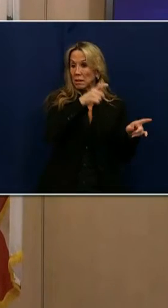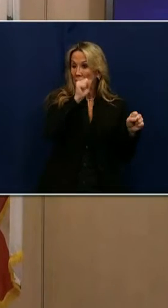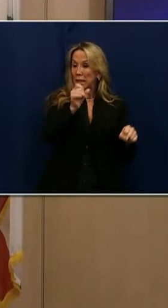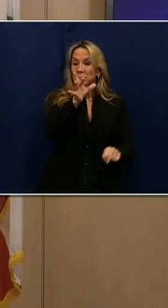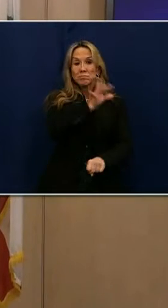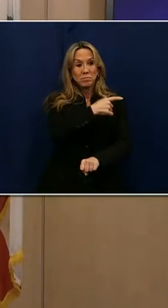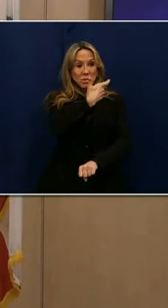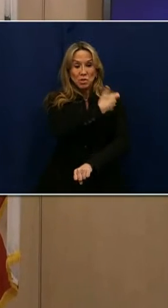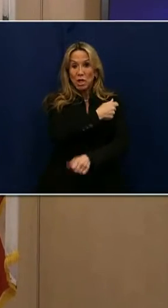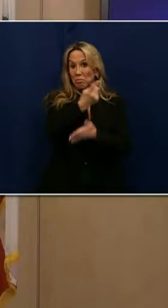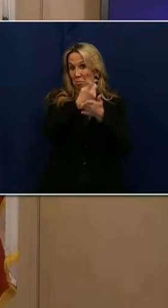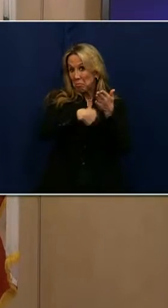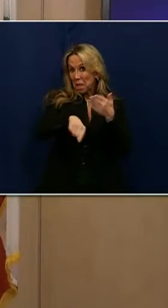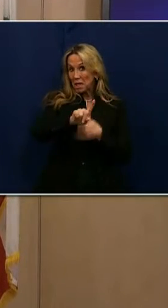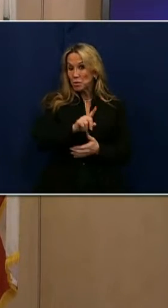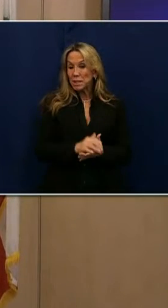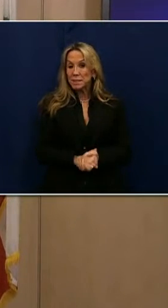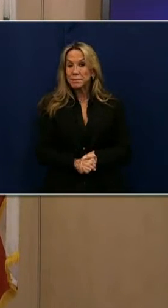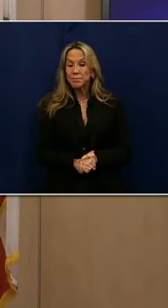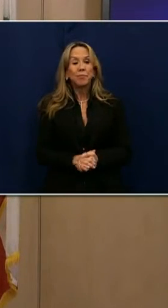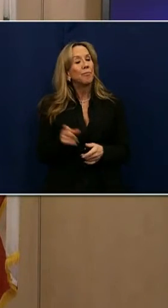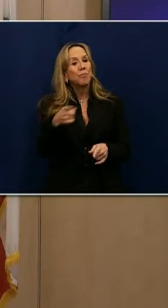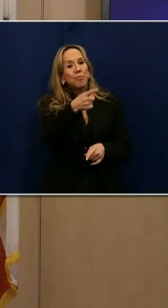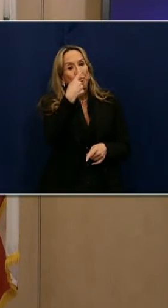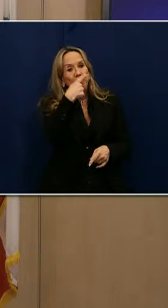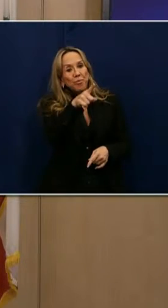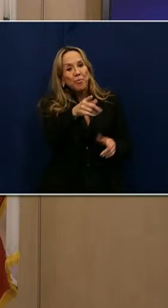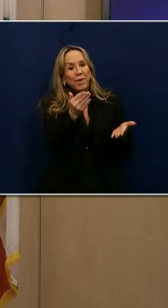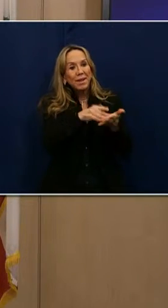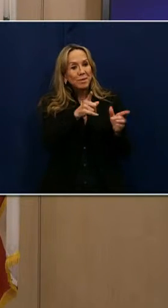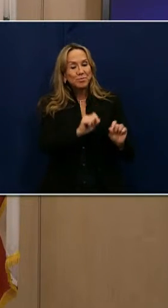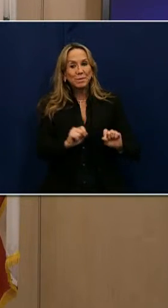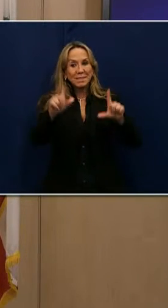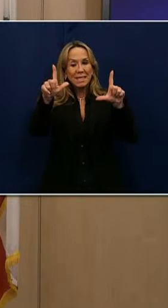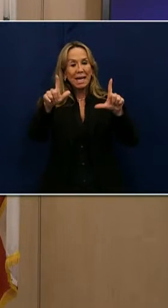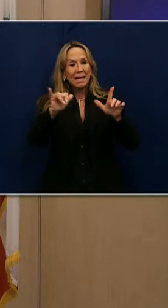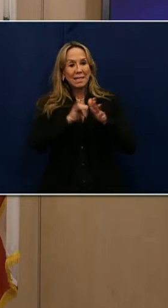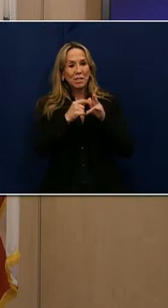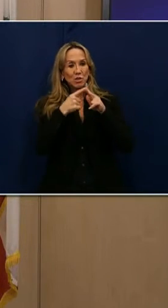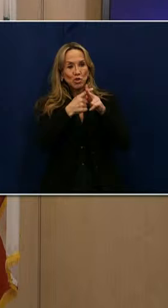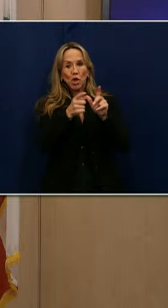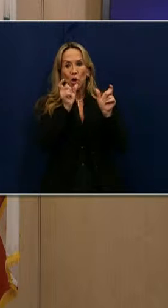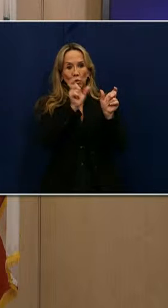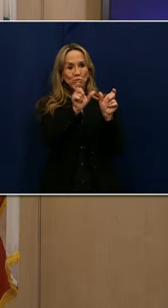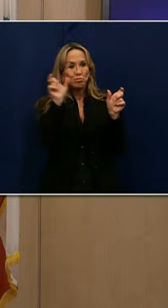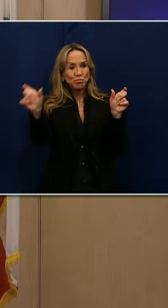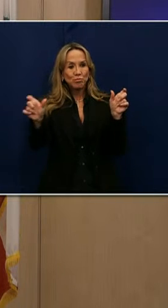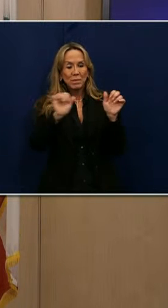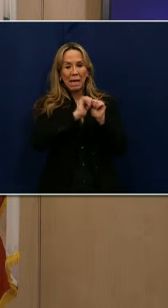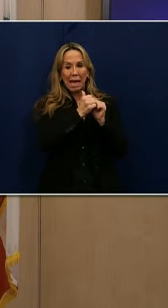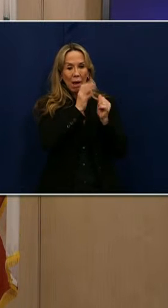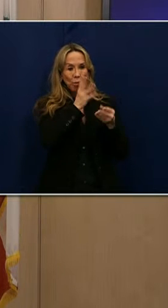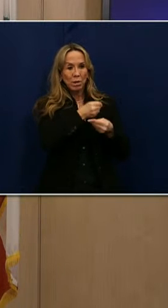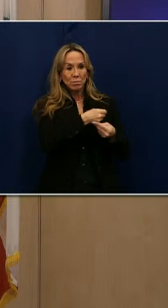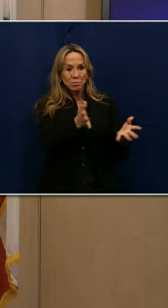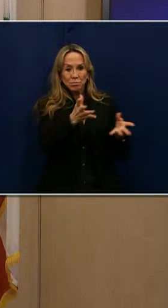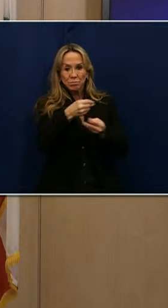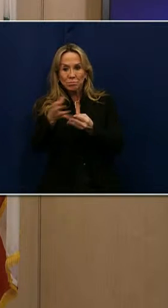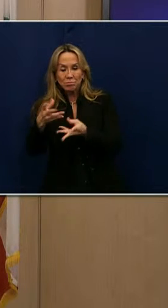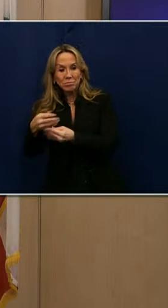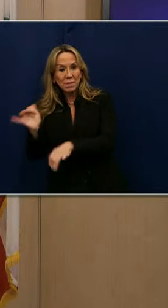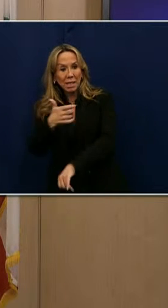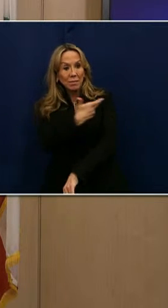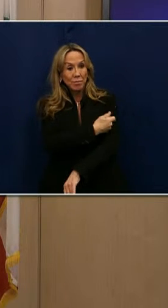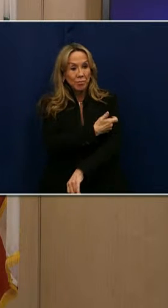Can you go to the slide that talks about the distribution? So first of all,